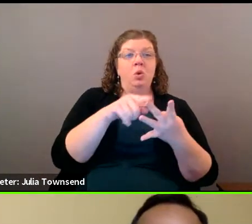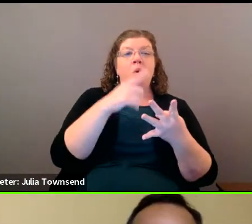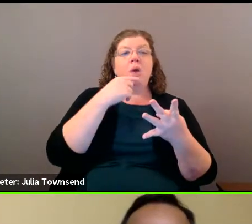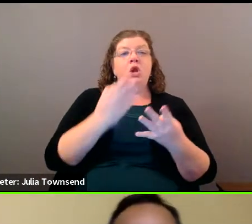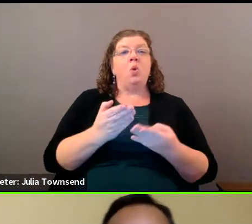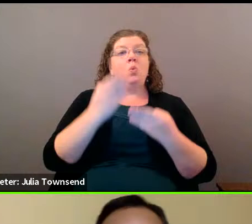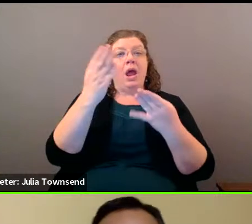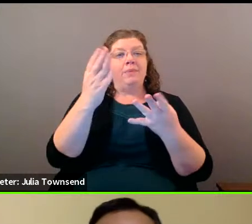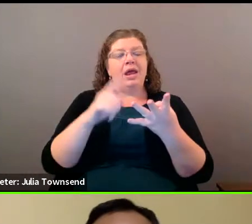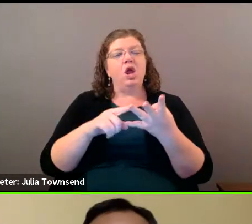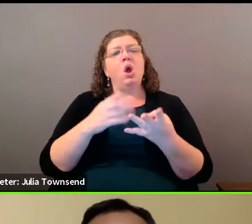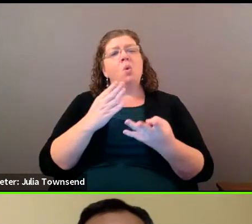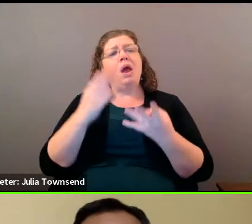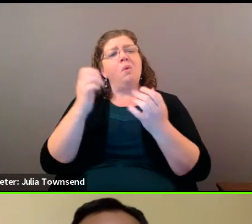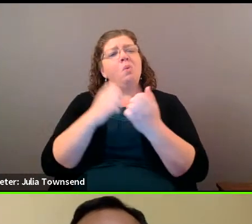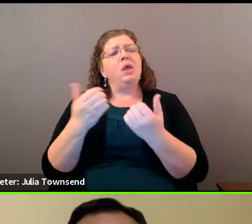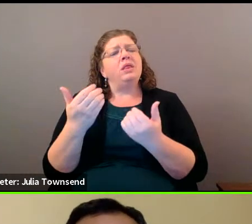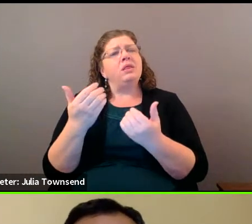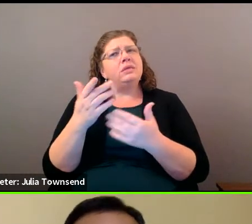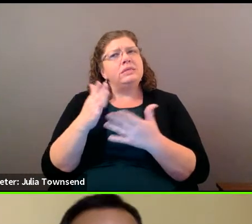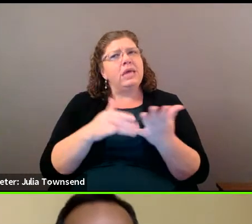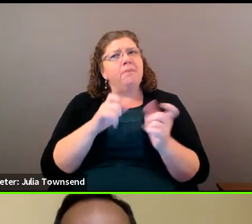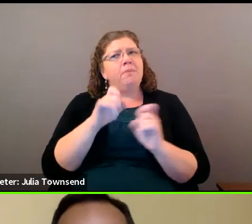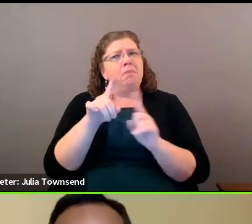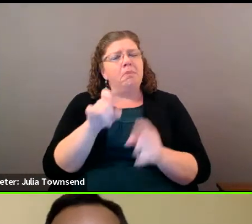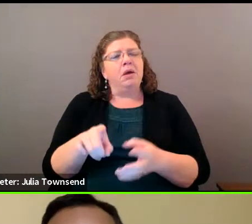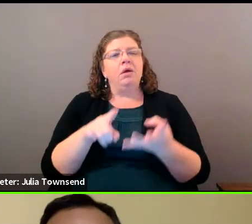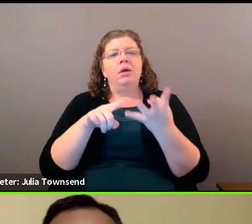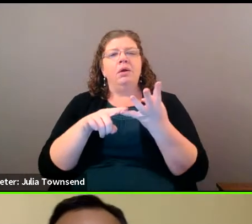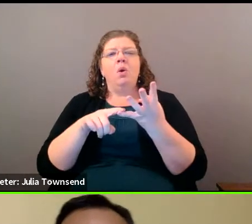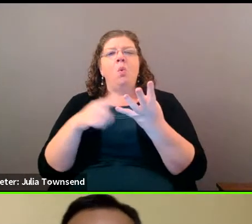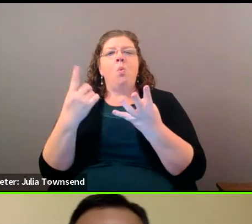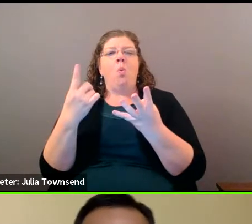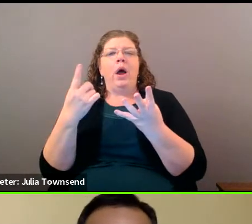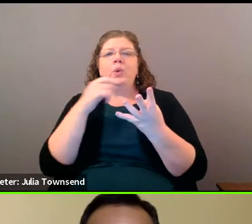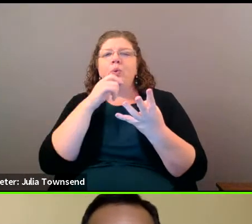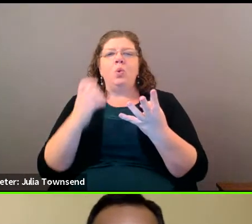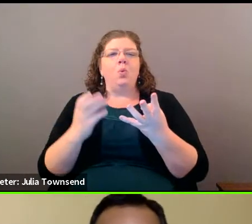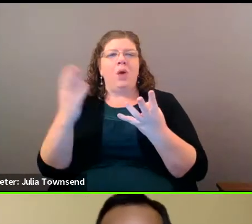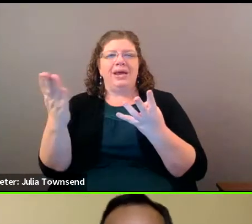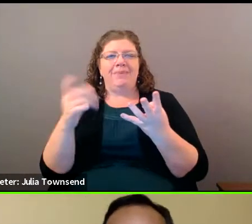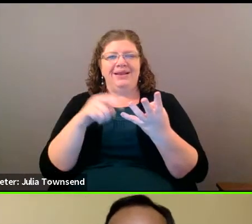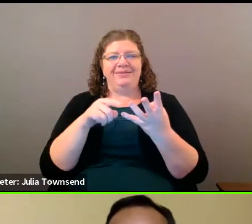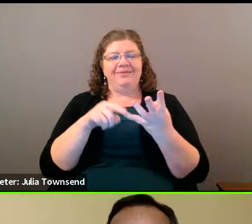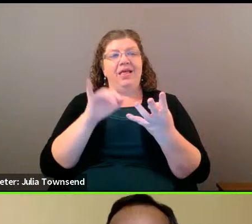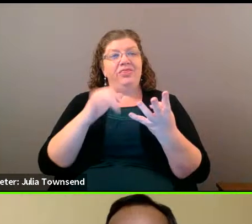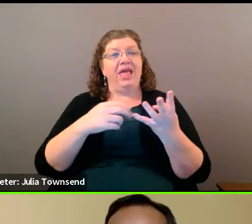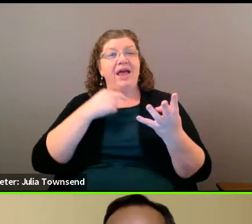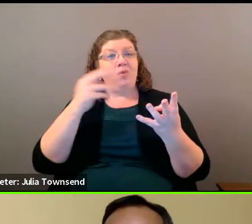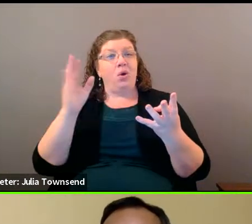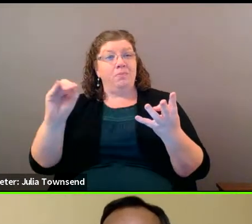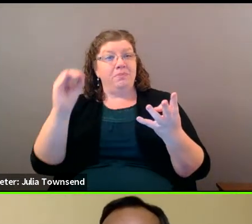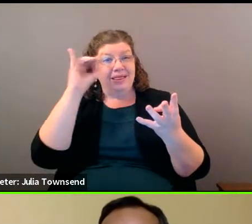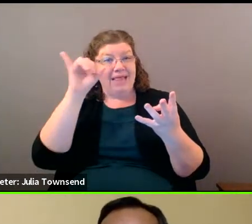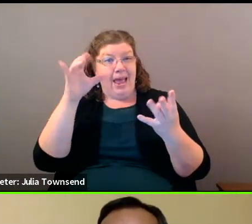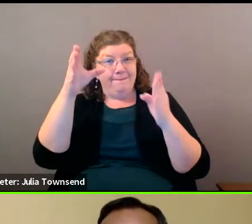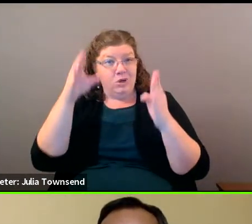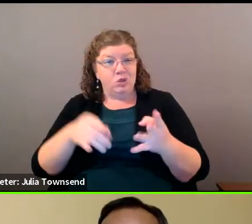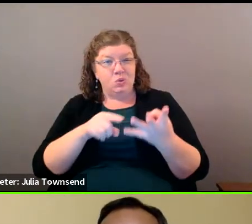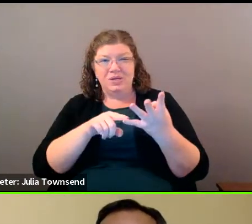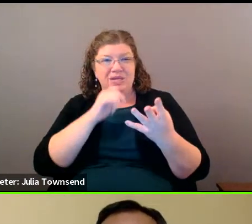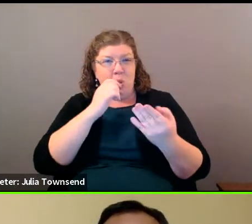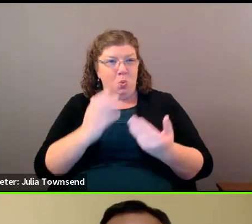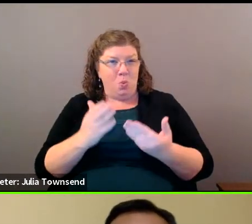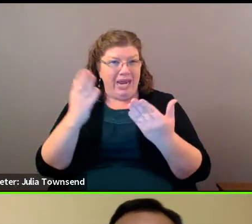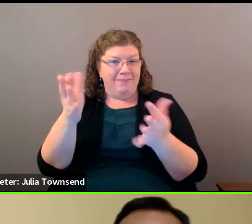with reservation, and only 1 that said I do not recommend. And I wanted to highlight the voice of that person who gave a